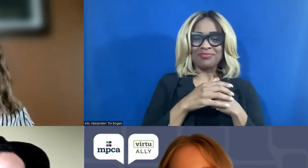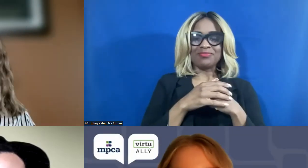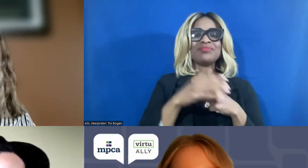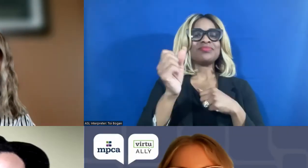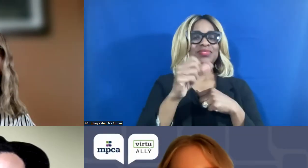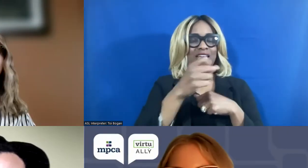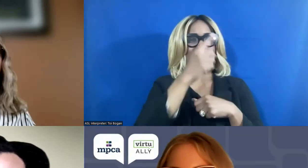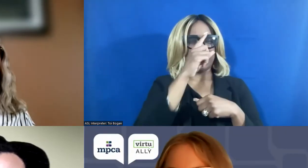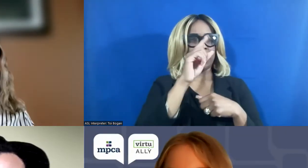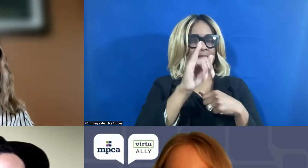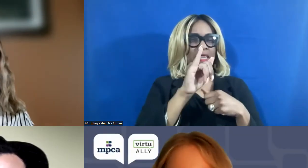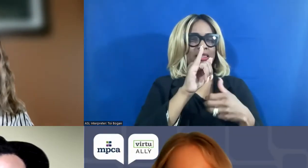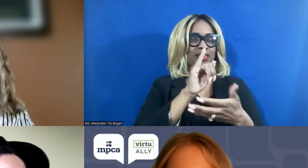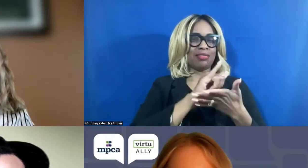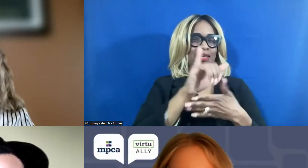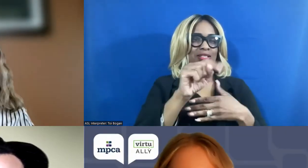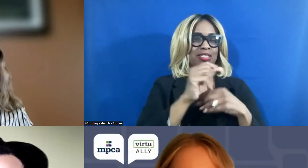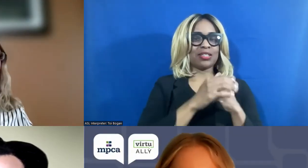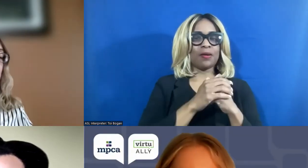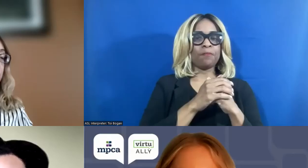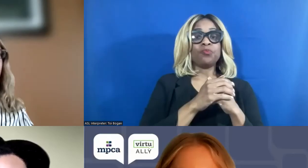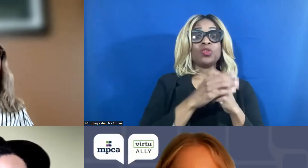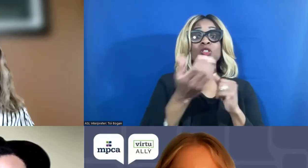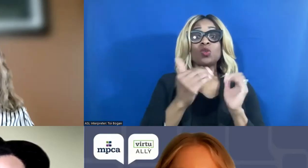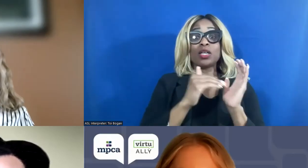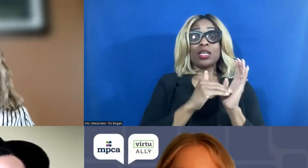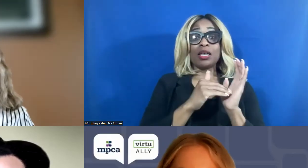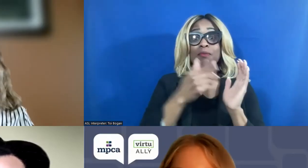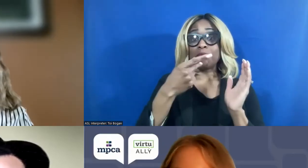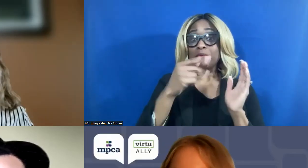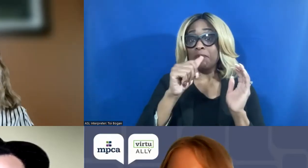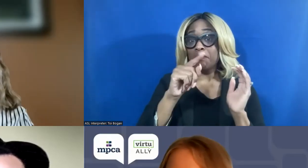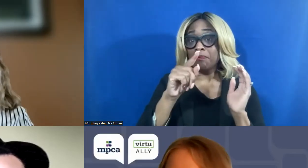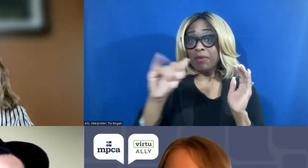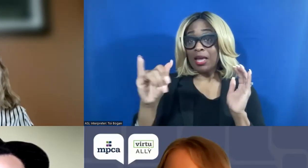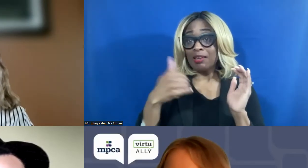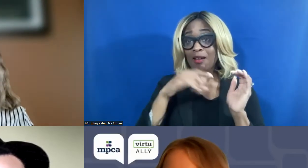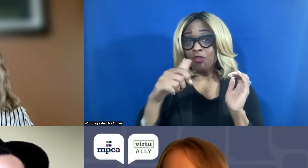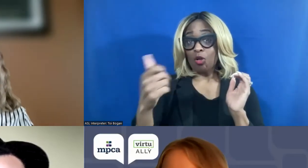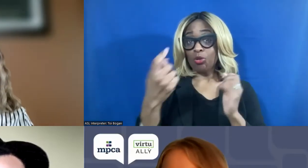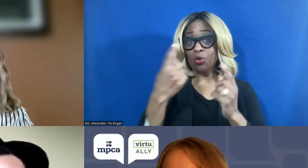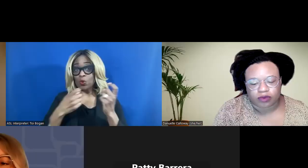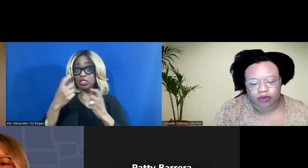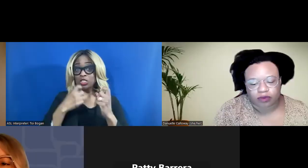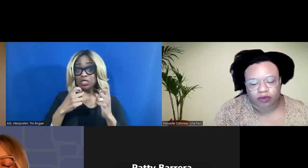Yes, I think so. One more time, Patty, do we have any other questions?